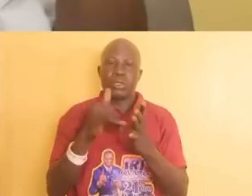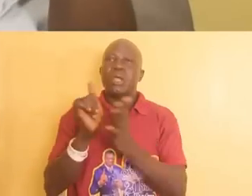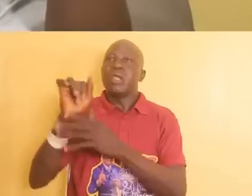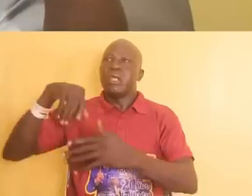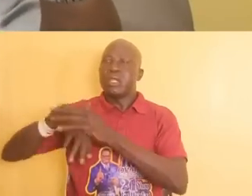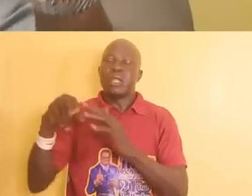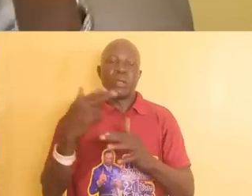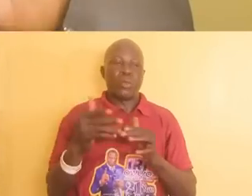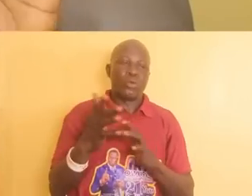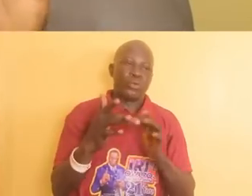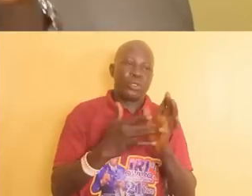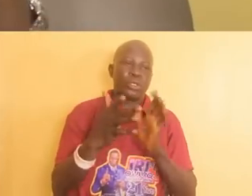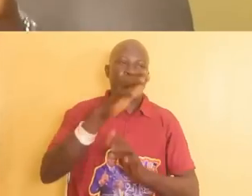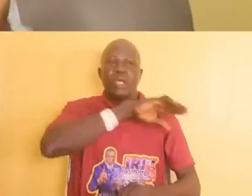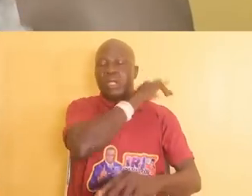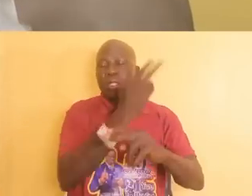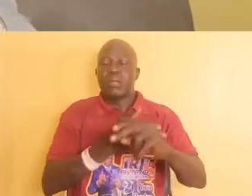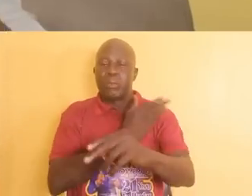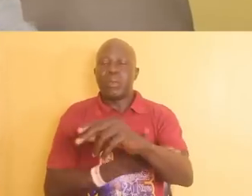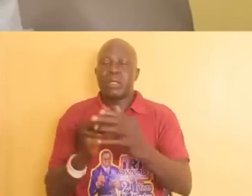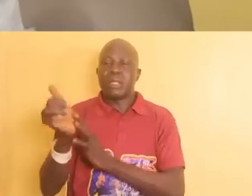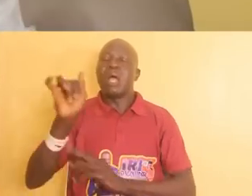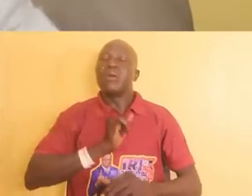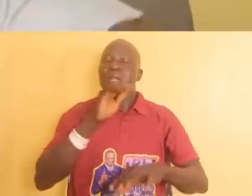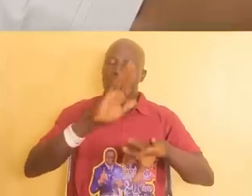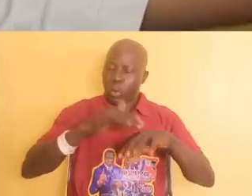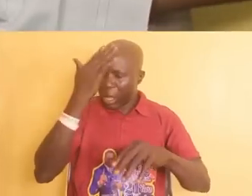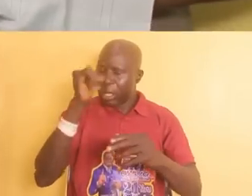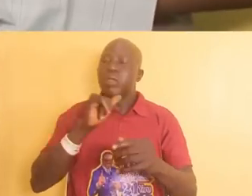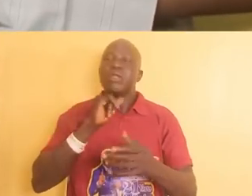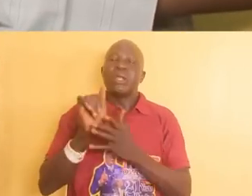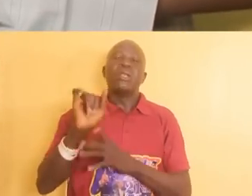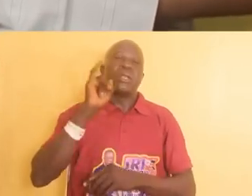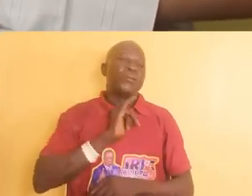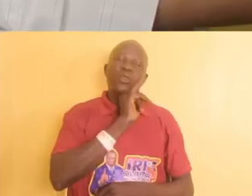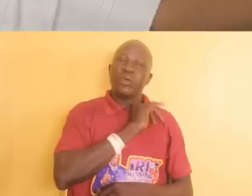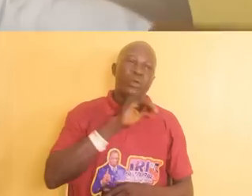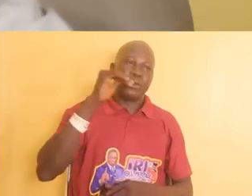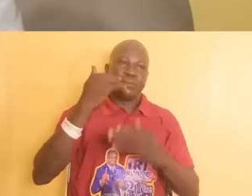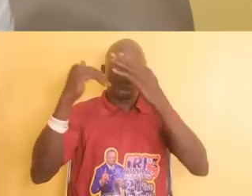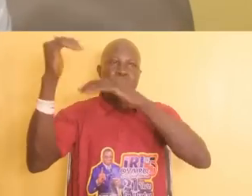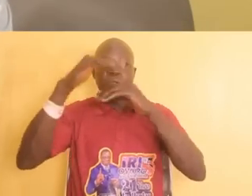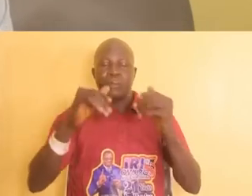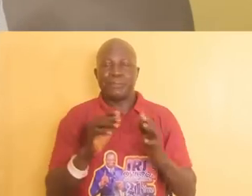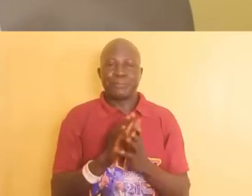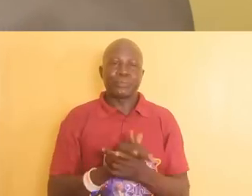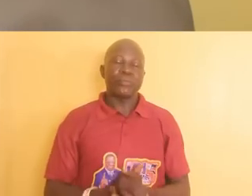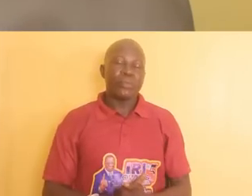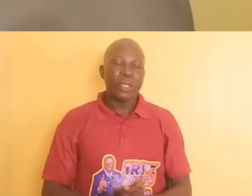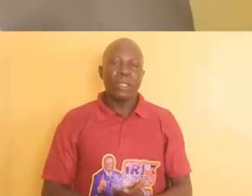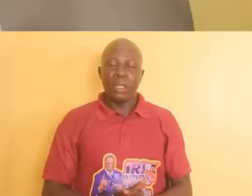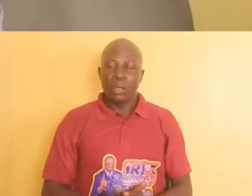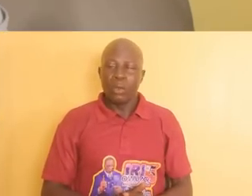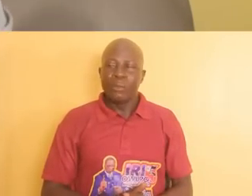it. In the name of Jesus, the mighty name of Jesus, that's why they say, silent sorrow,